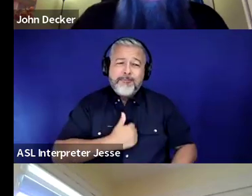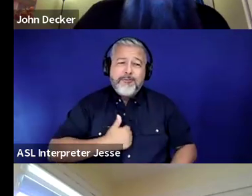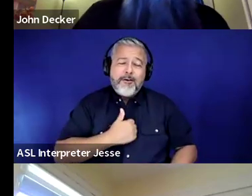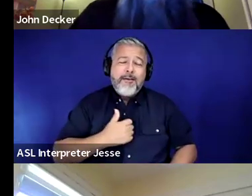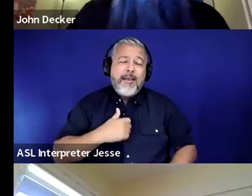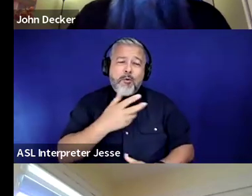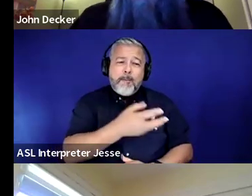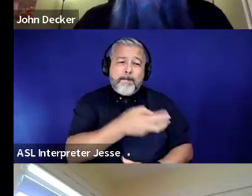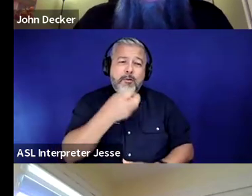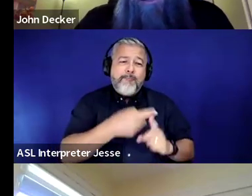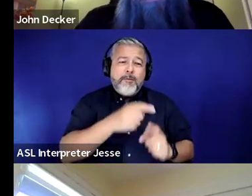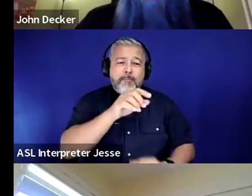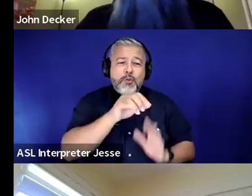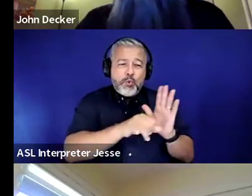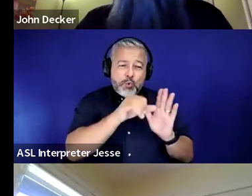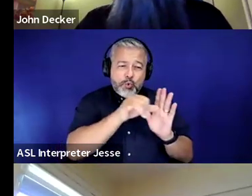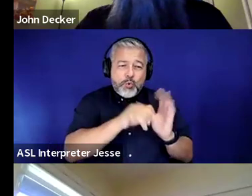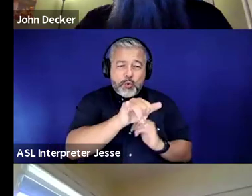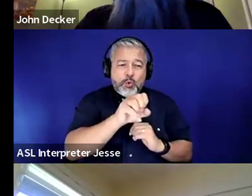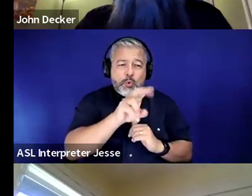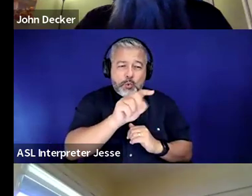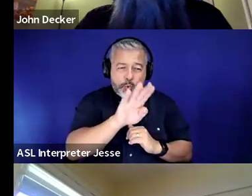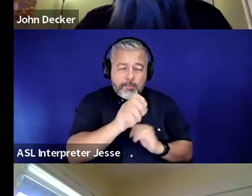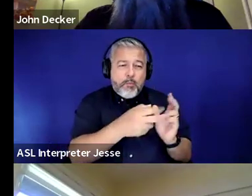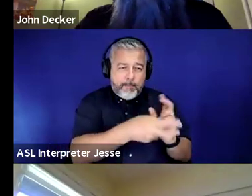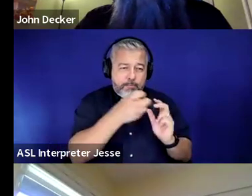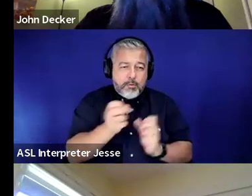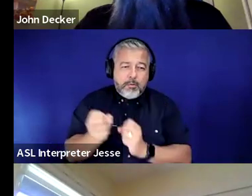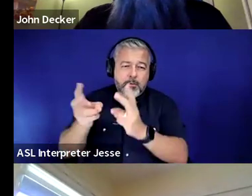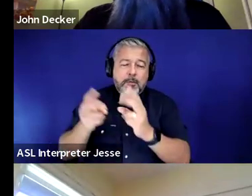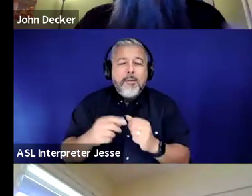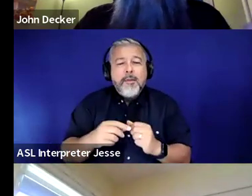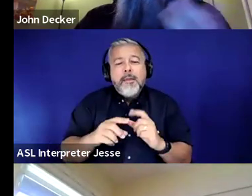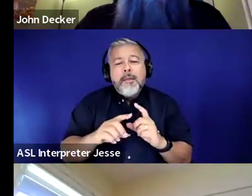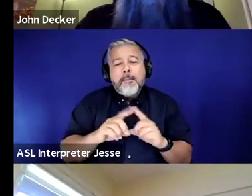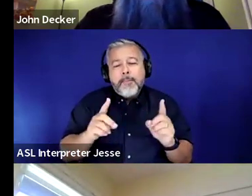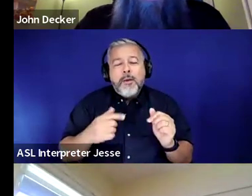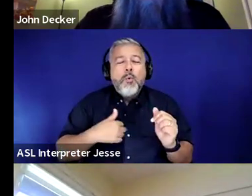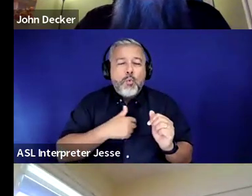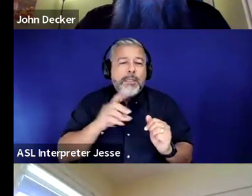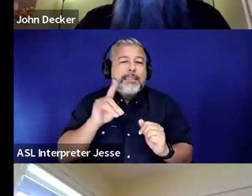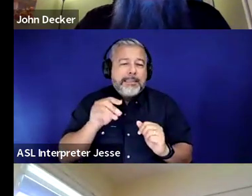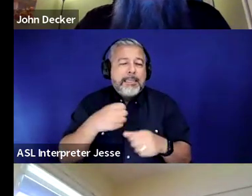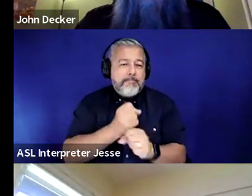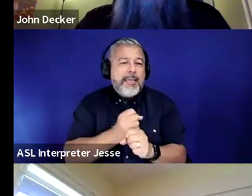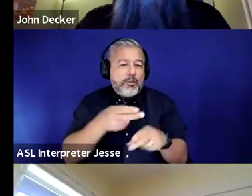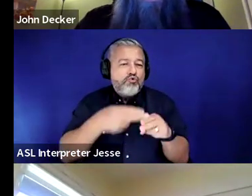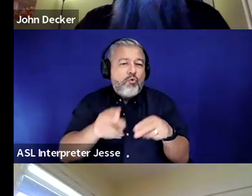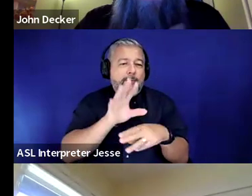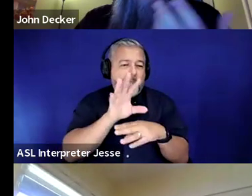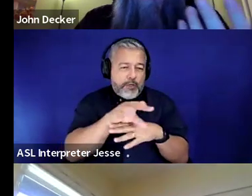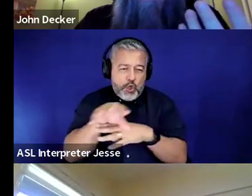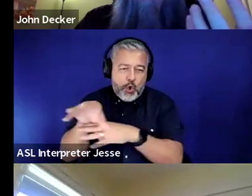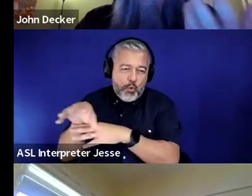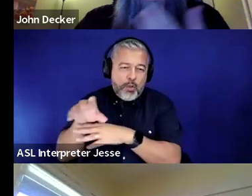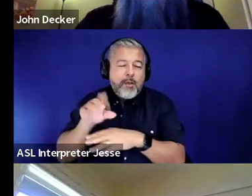guys, and we'll drop it in there. I know Thalia put it into YouTube, but we did put a little video together of the open